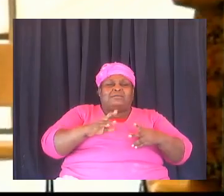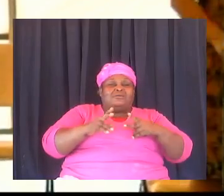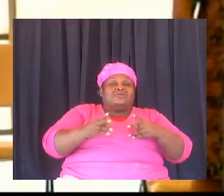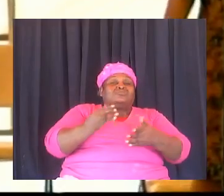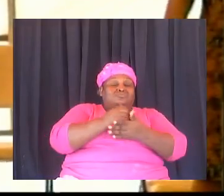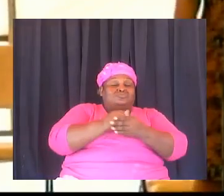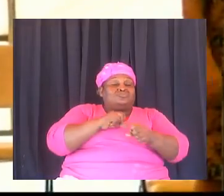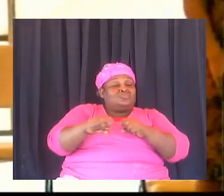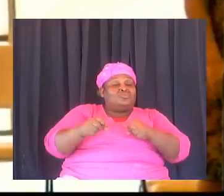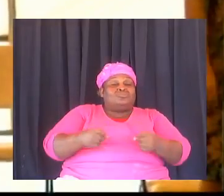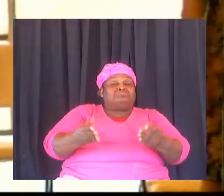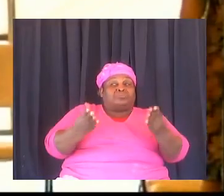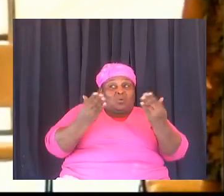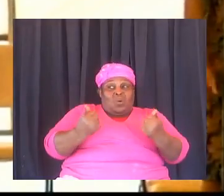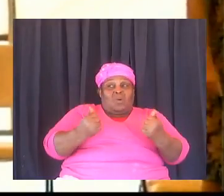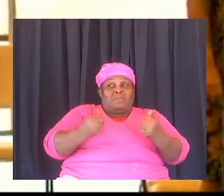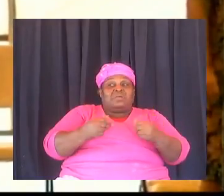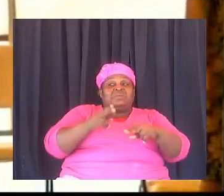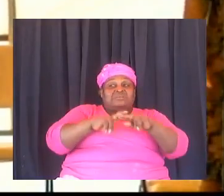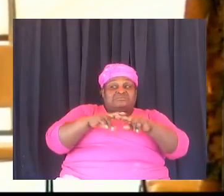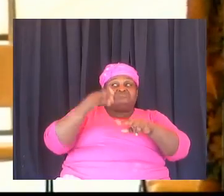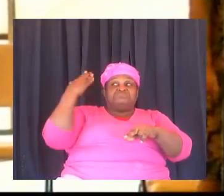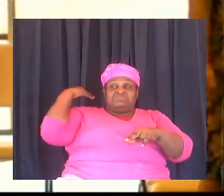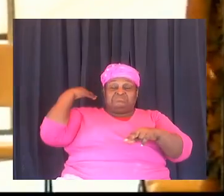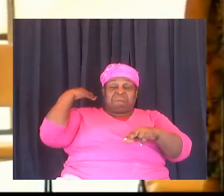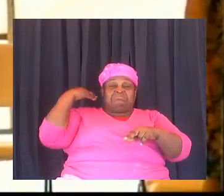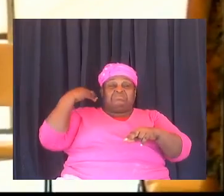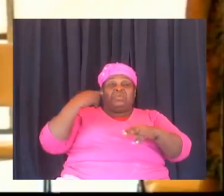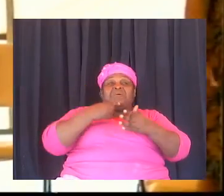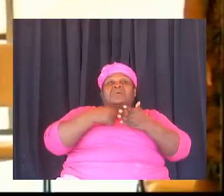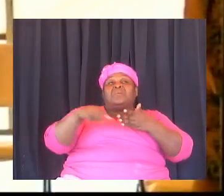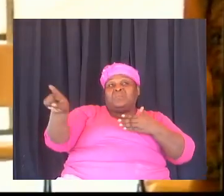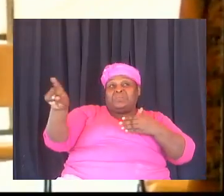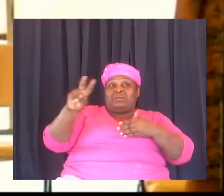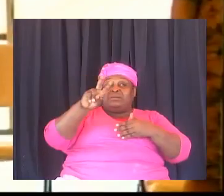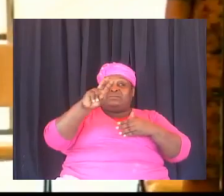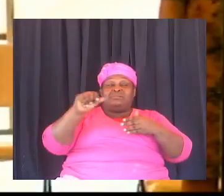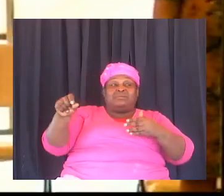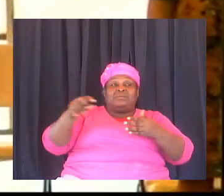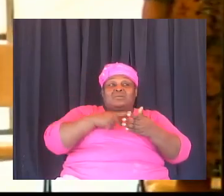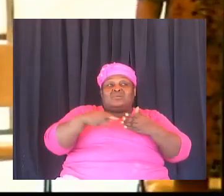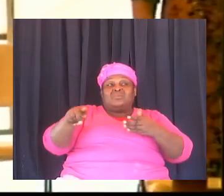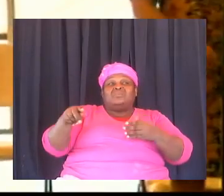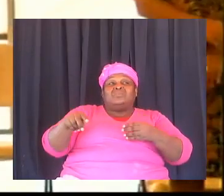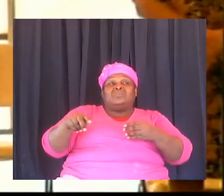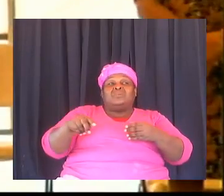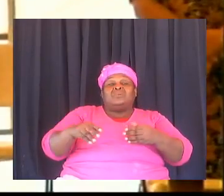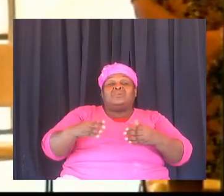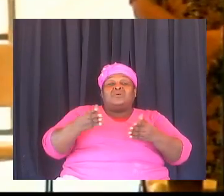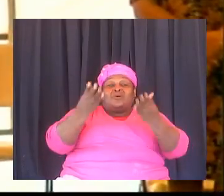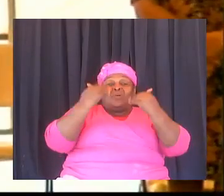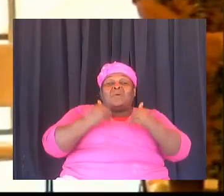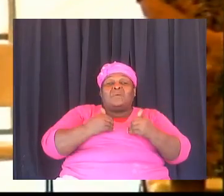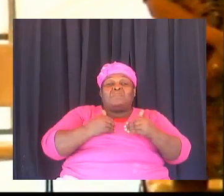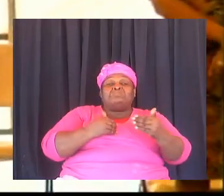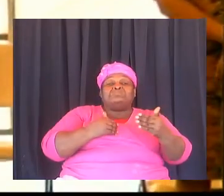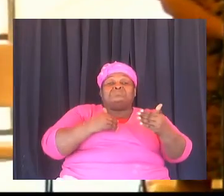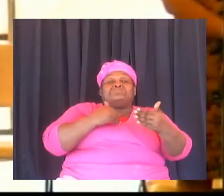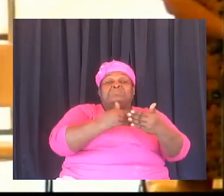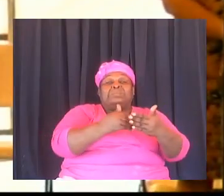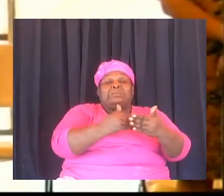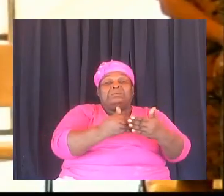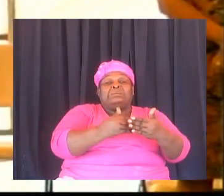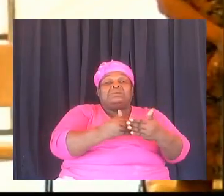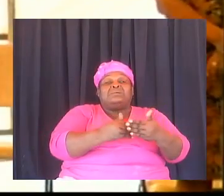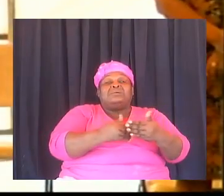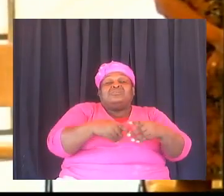back. And then a week or two after, you see them come, two more spaces, them come a little bit nearer because they are trying to get back